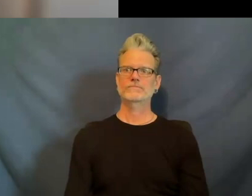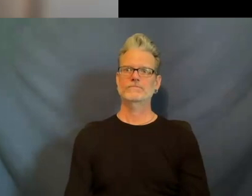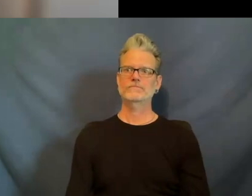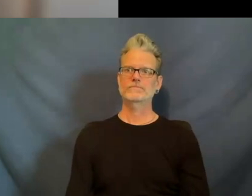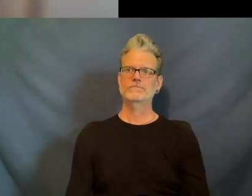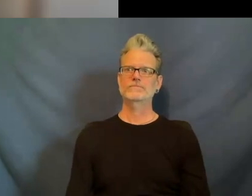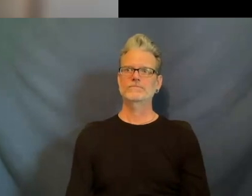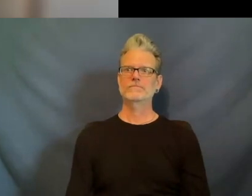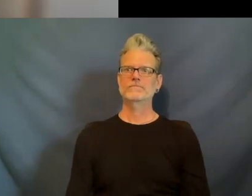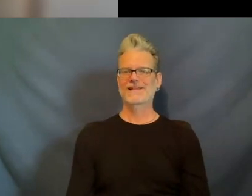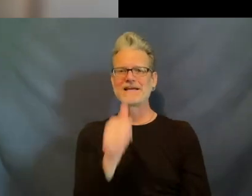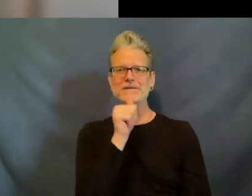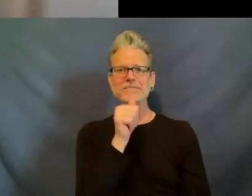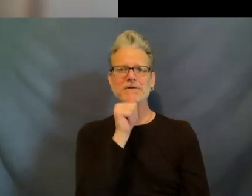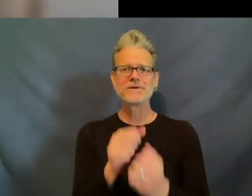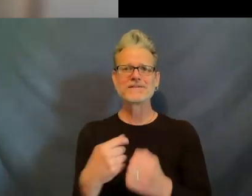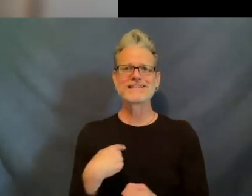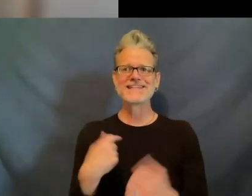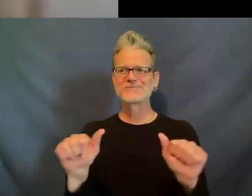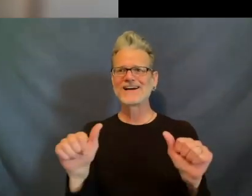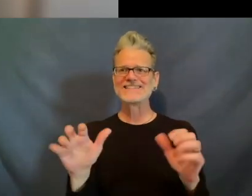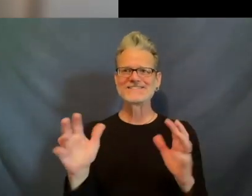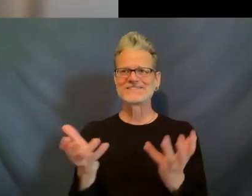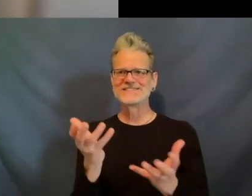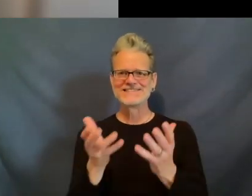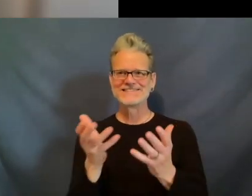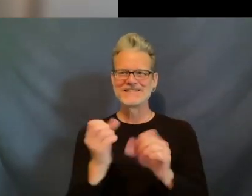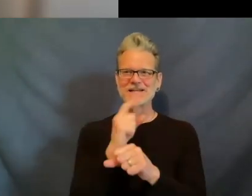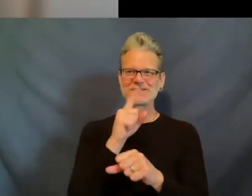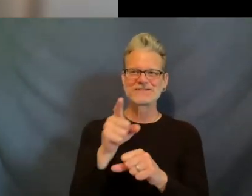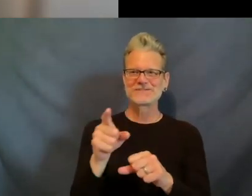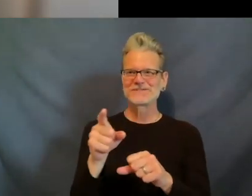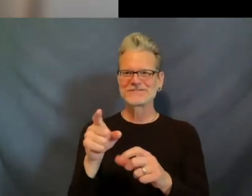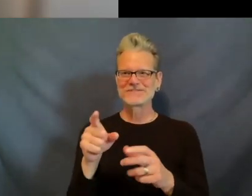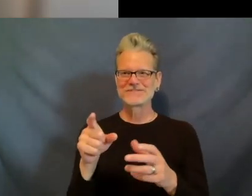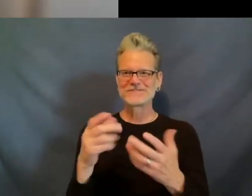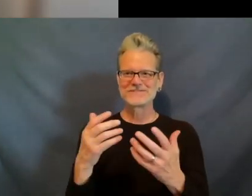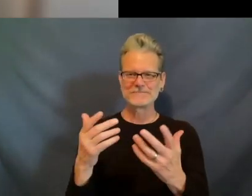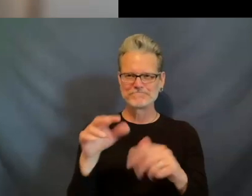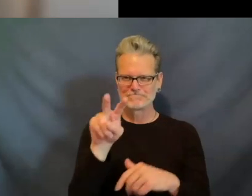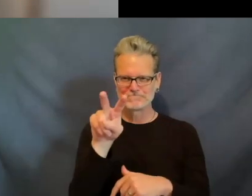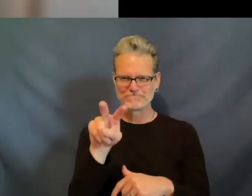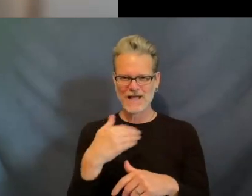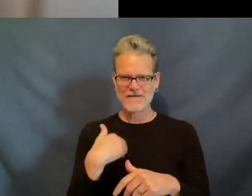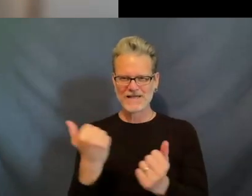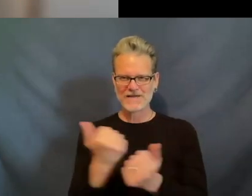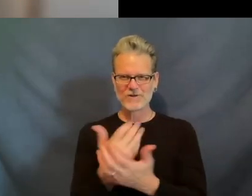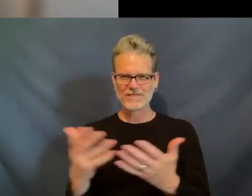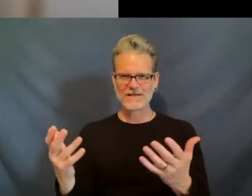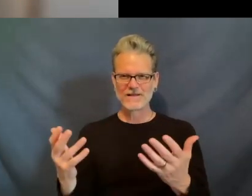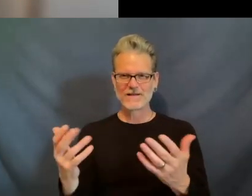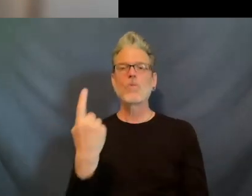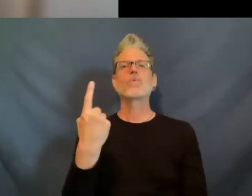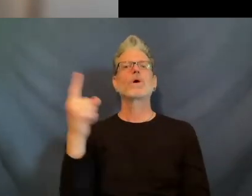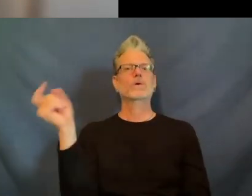Bear with me trying to do just making sure we're not missing anything. One question that we